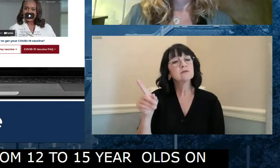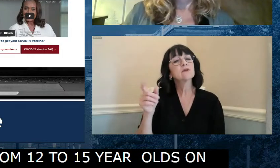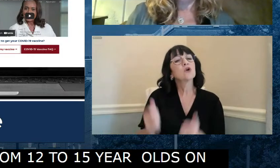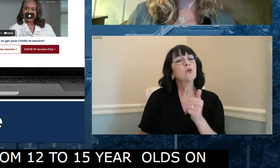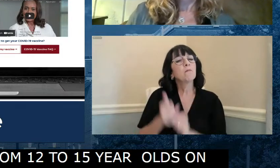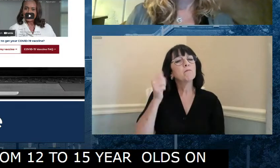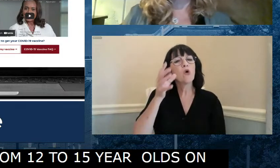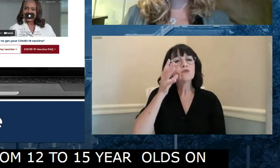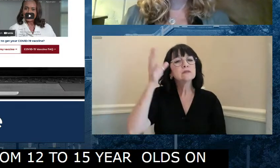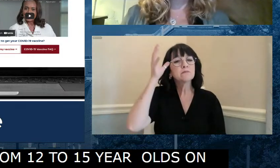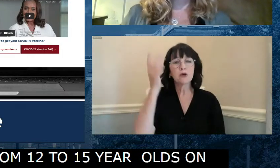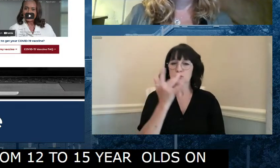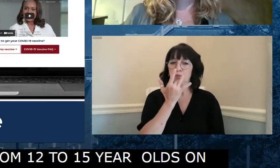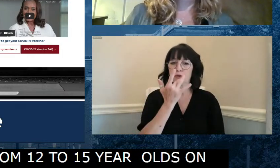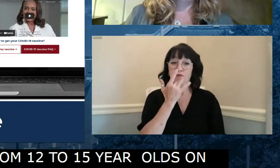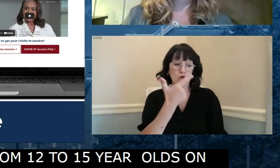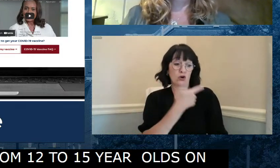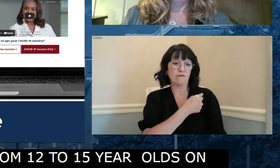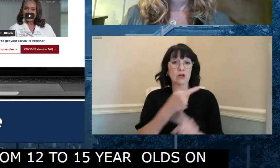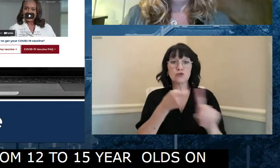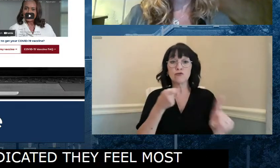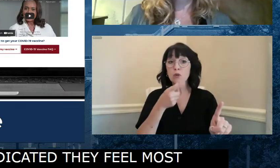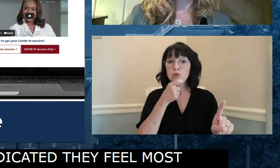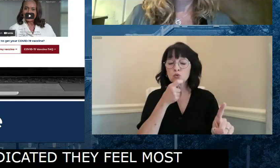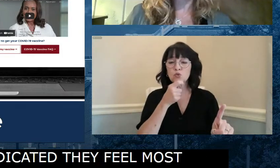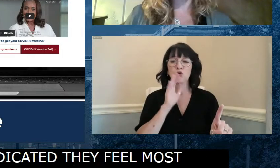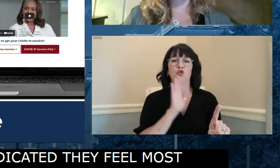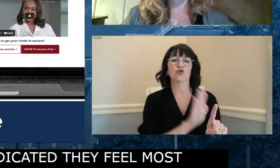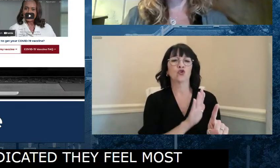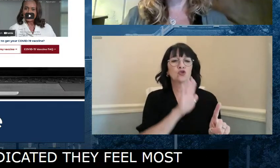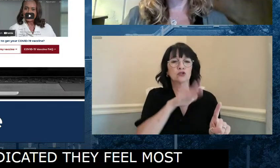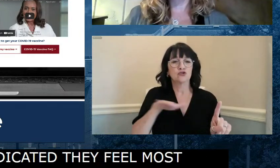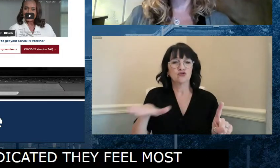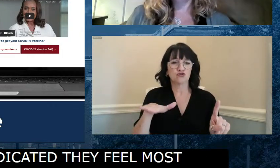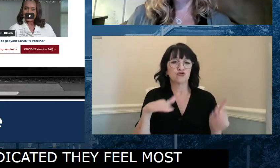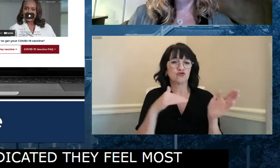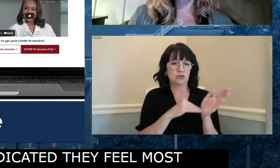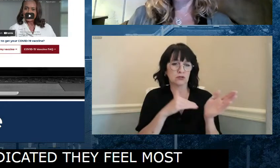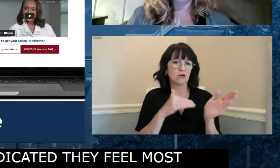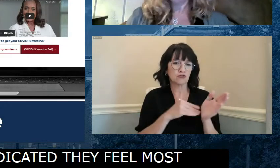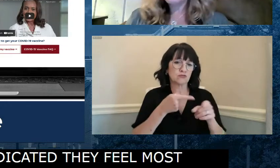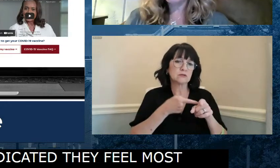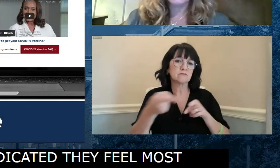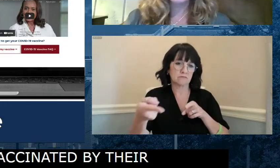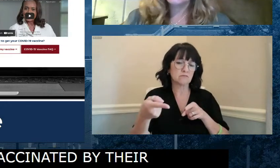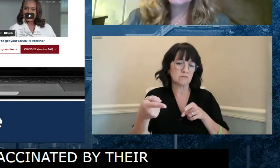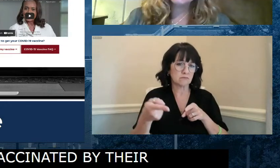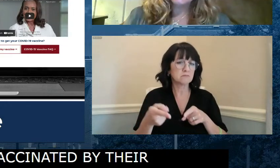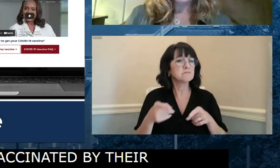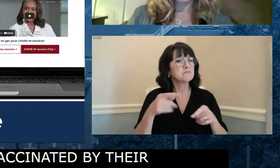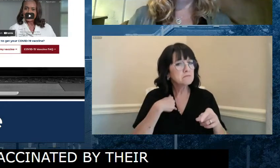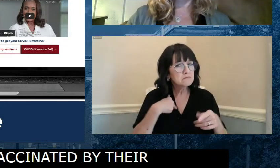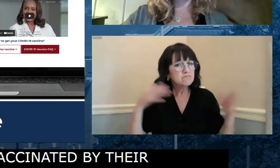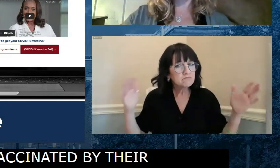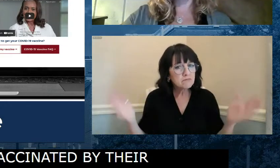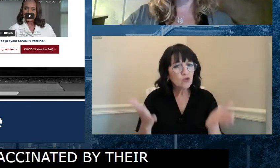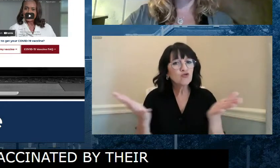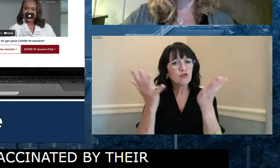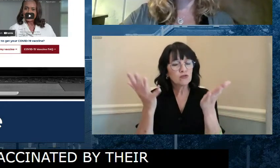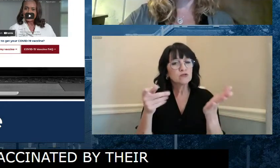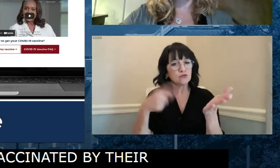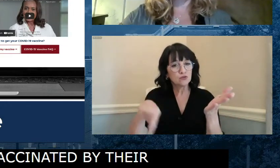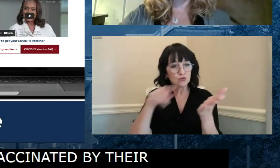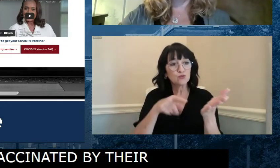pediatricians, we're also going to continue to encourage parents to work with their pediatricians to ask questions and to get their